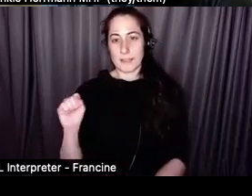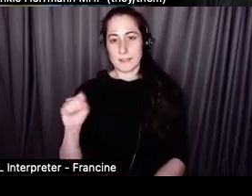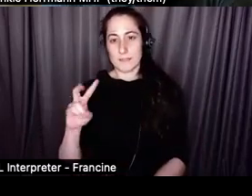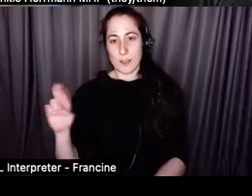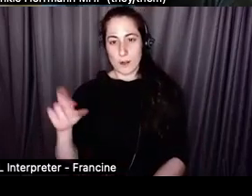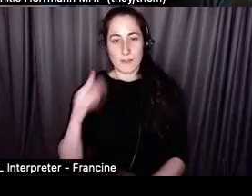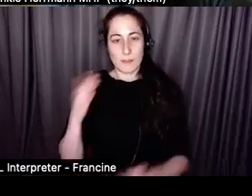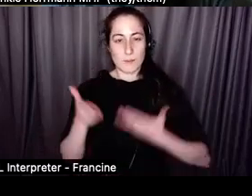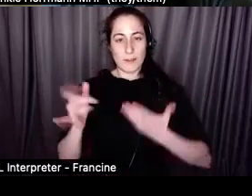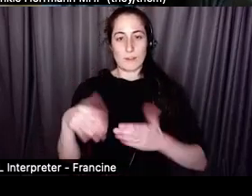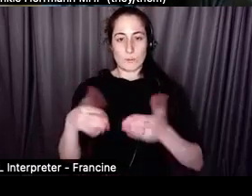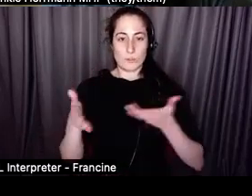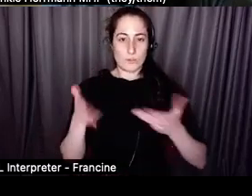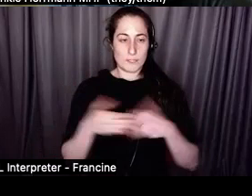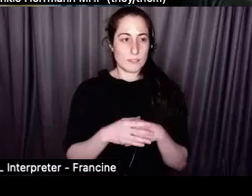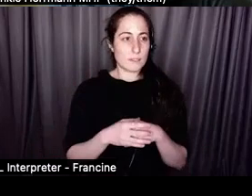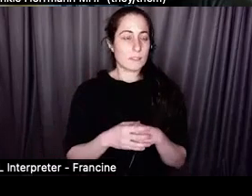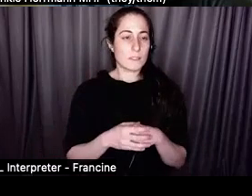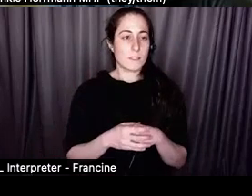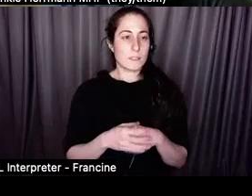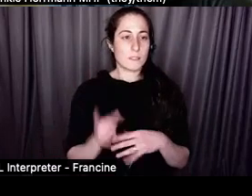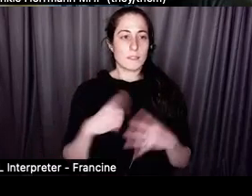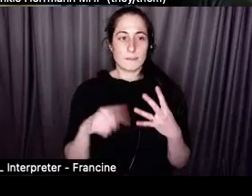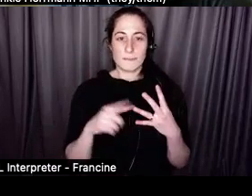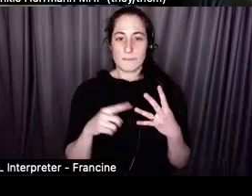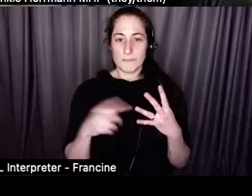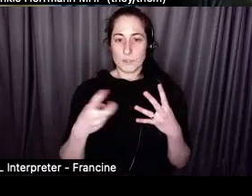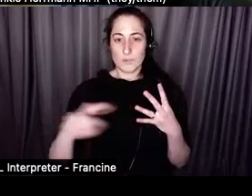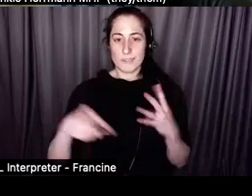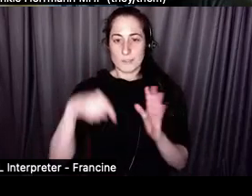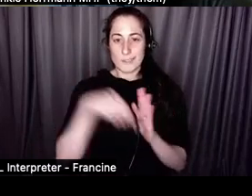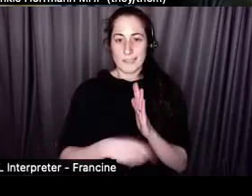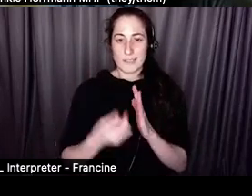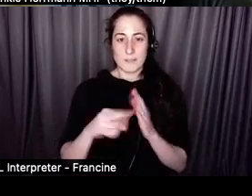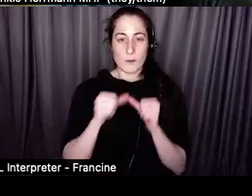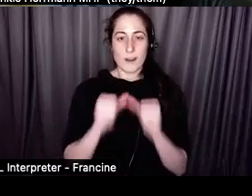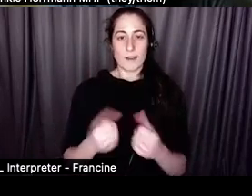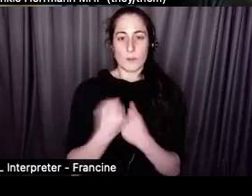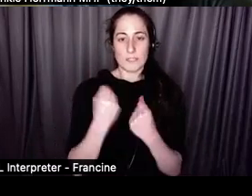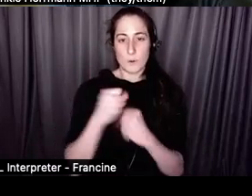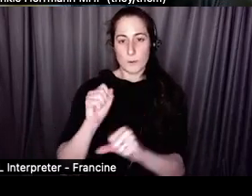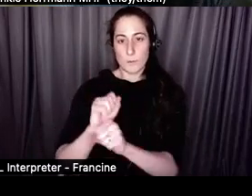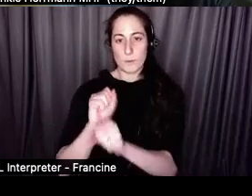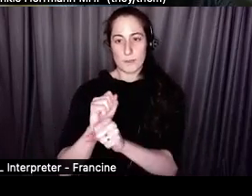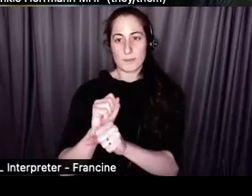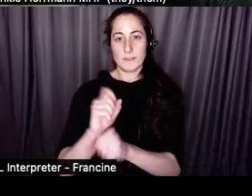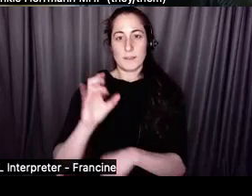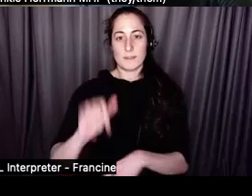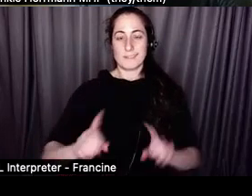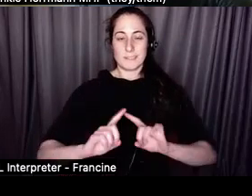services. There is also transitional, intensive, or ongoing supported employment. So these are sort of